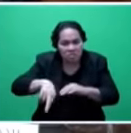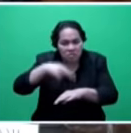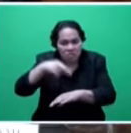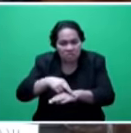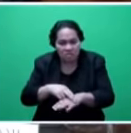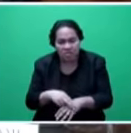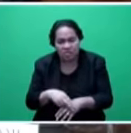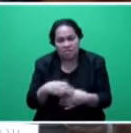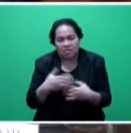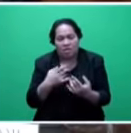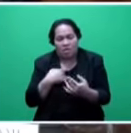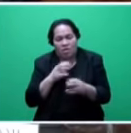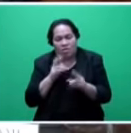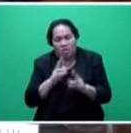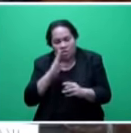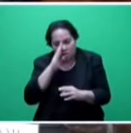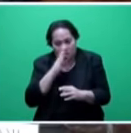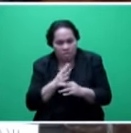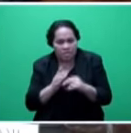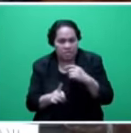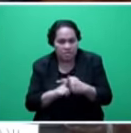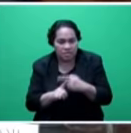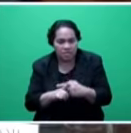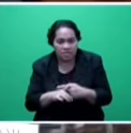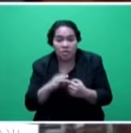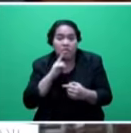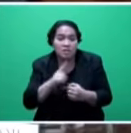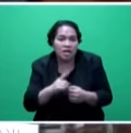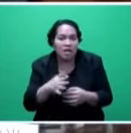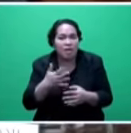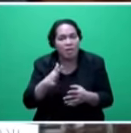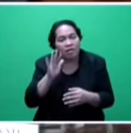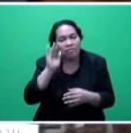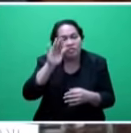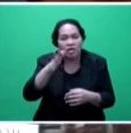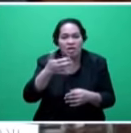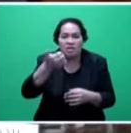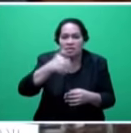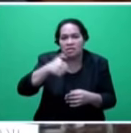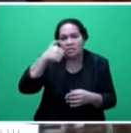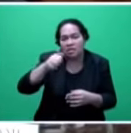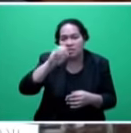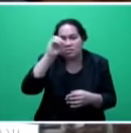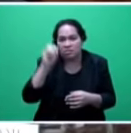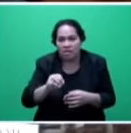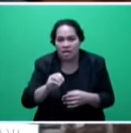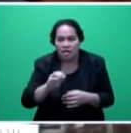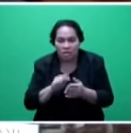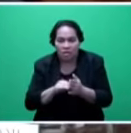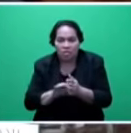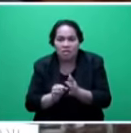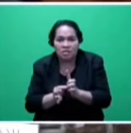too optimistic. Even the projection of 60% to 66% recovery for 2021 and